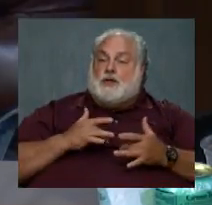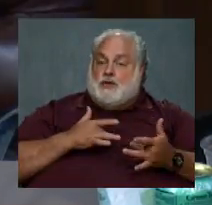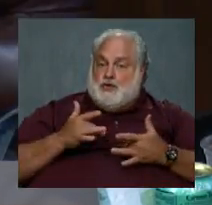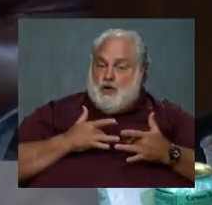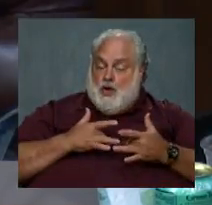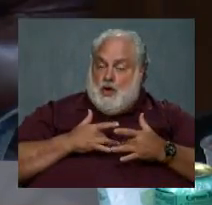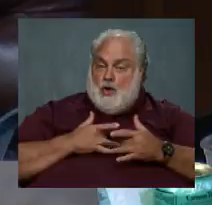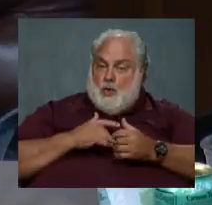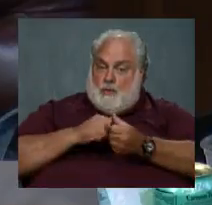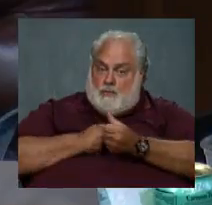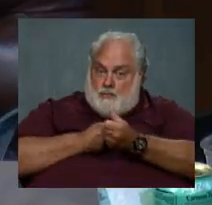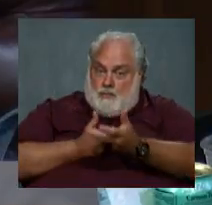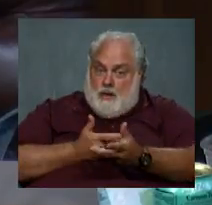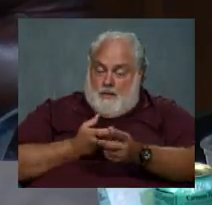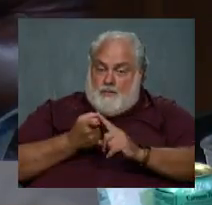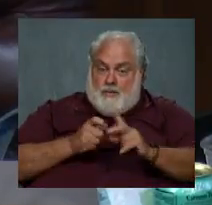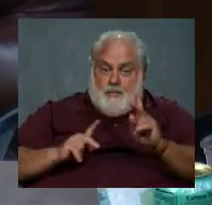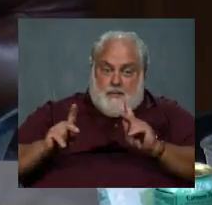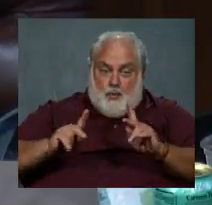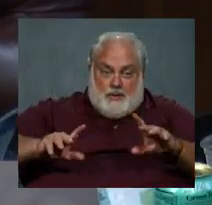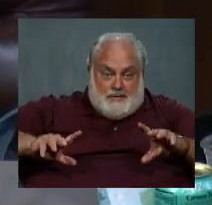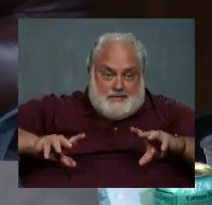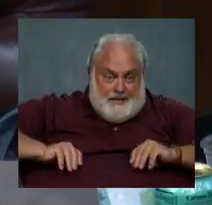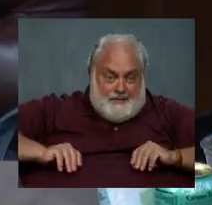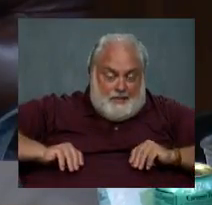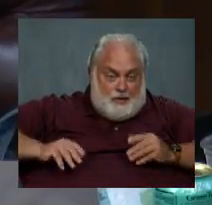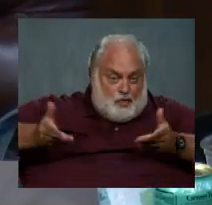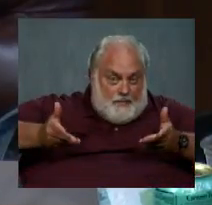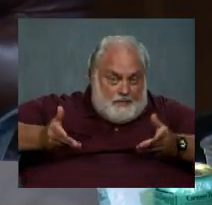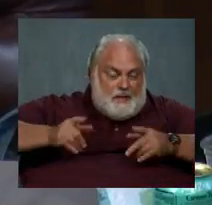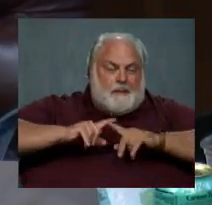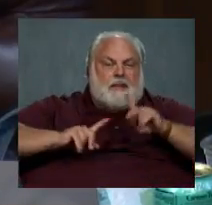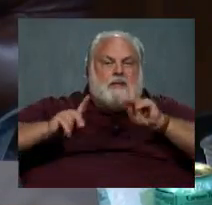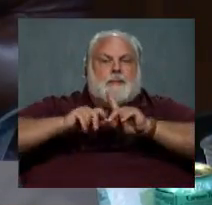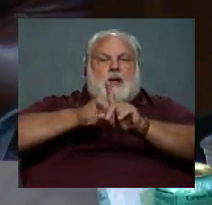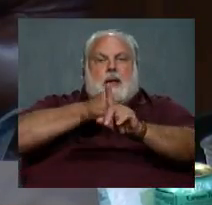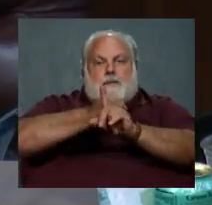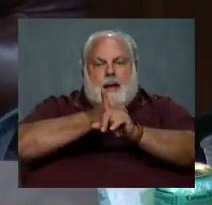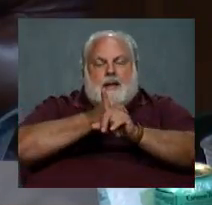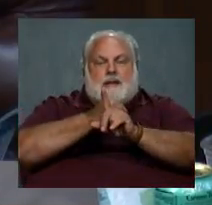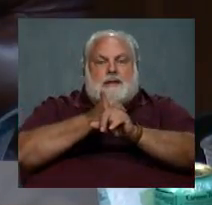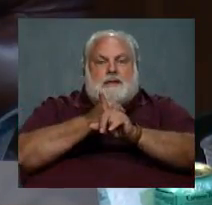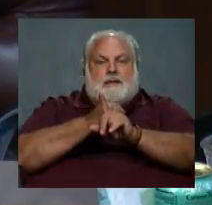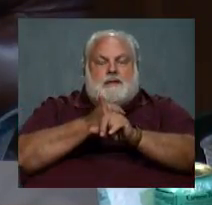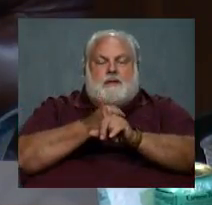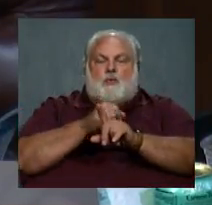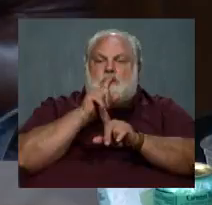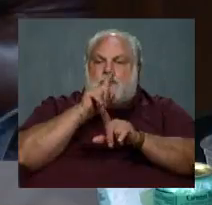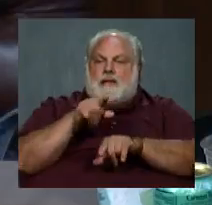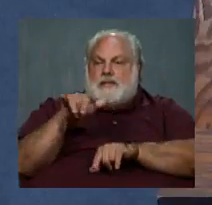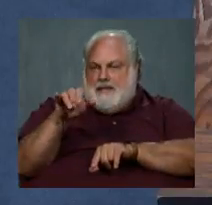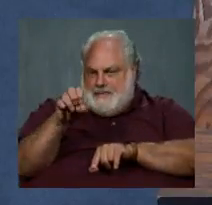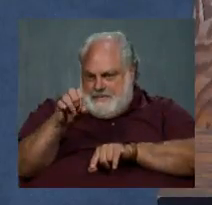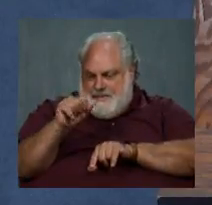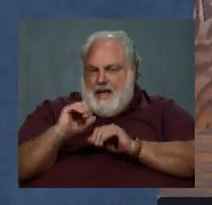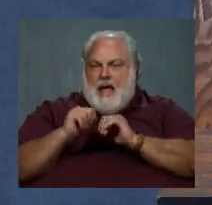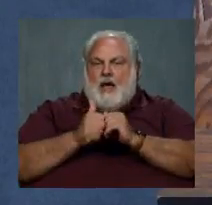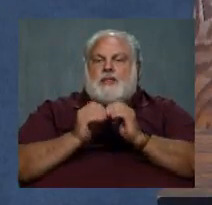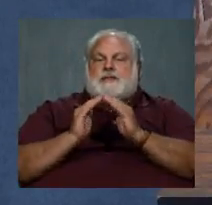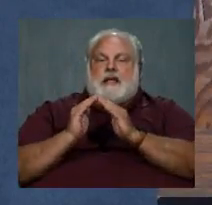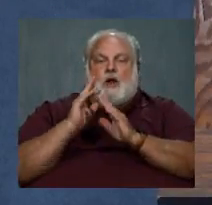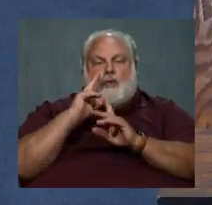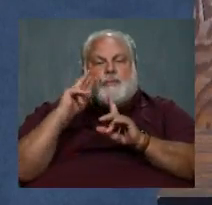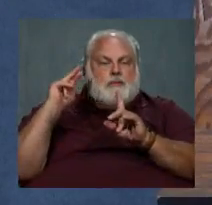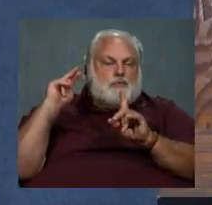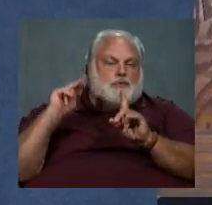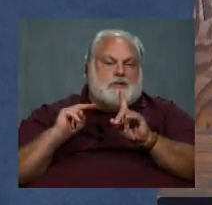generated not from the people who were receiving the services, it was from the people who were affected in what kind of way? It was, yes, it was how our city would be